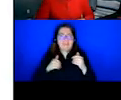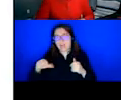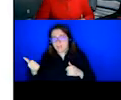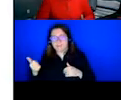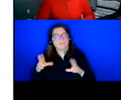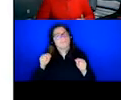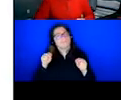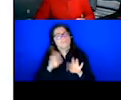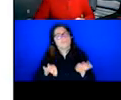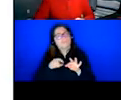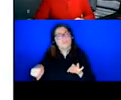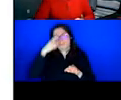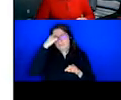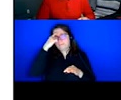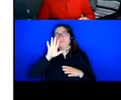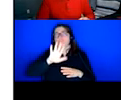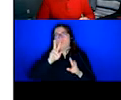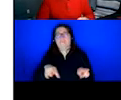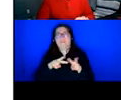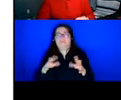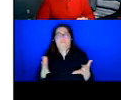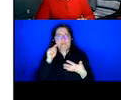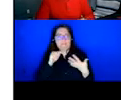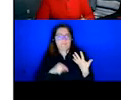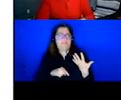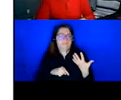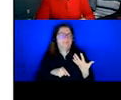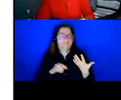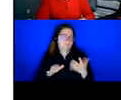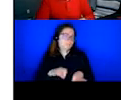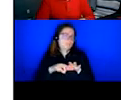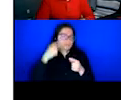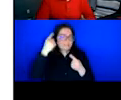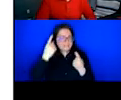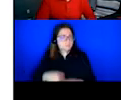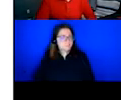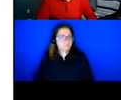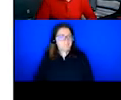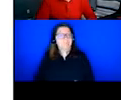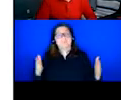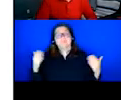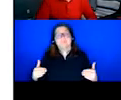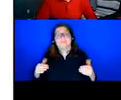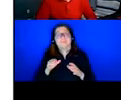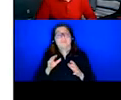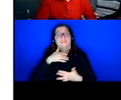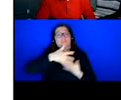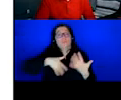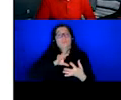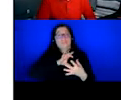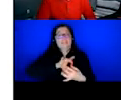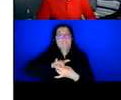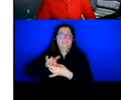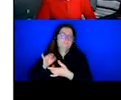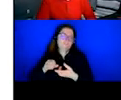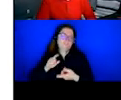you want out of a workplace? That's important to consider as well. And then what's social connections can kind of be important